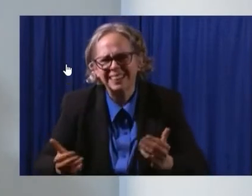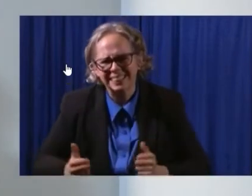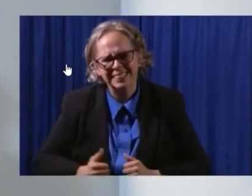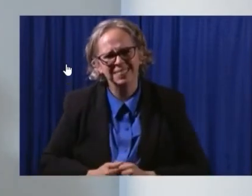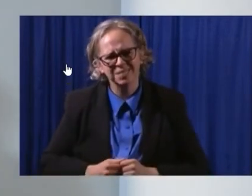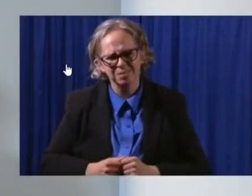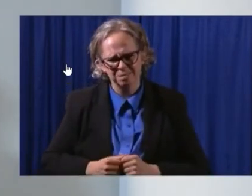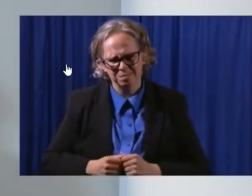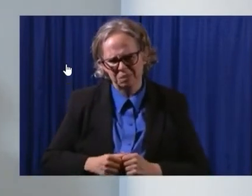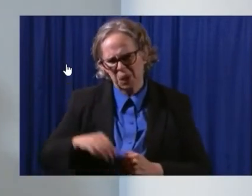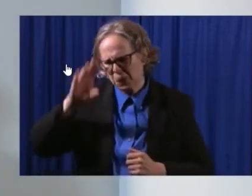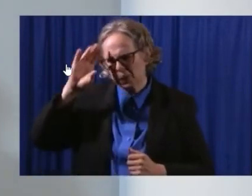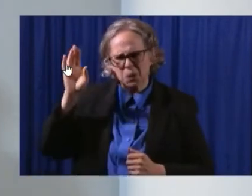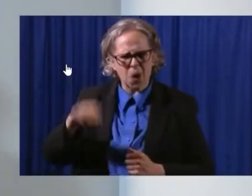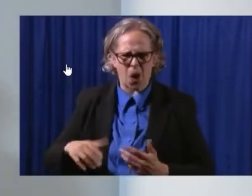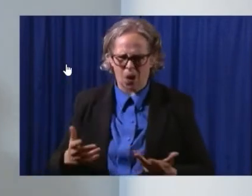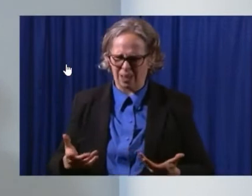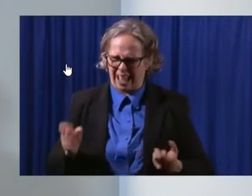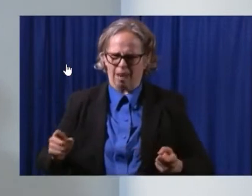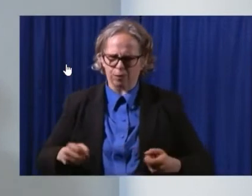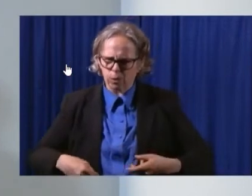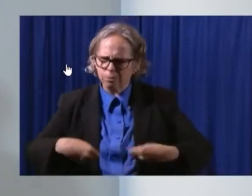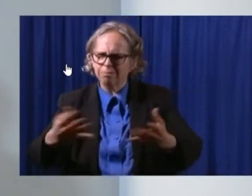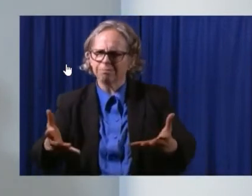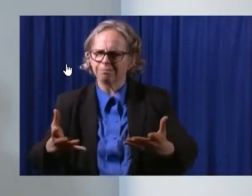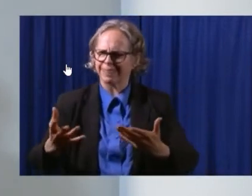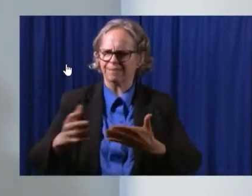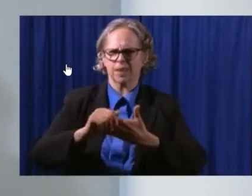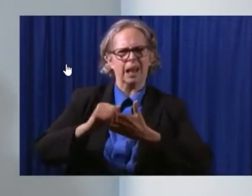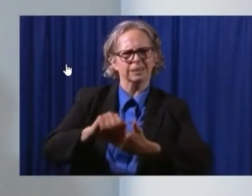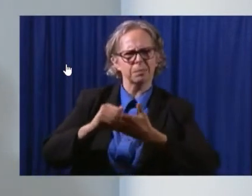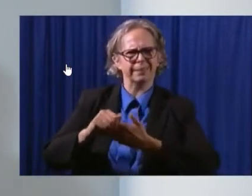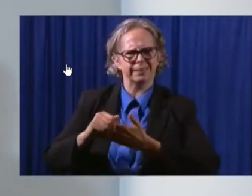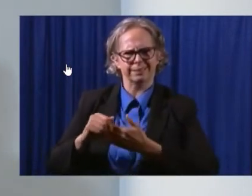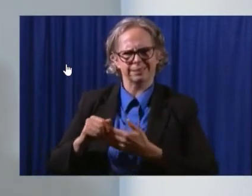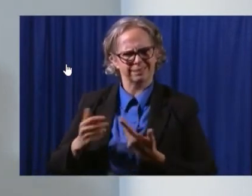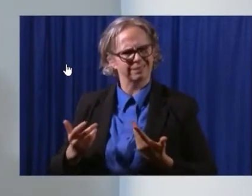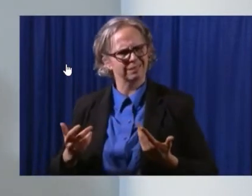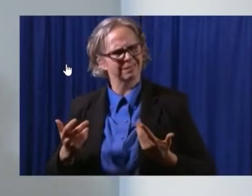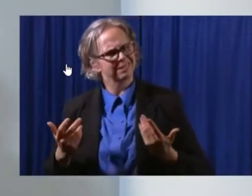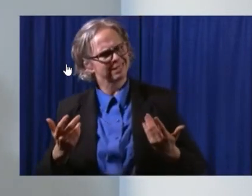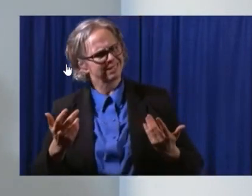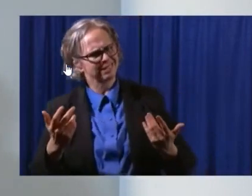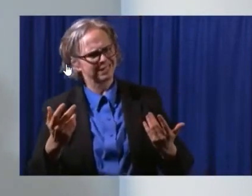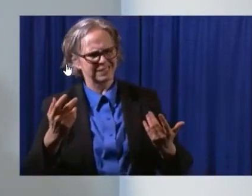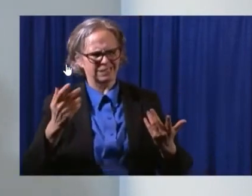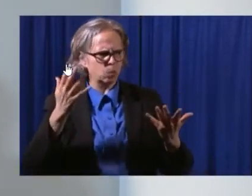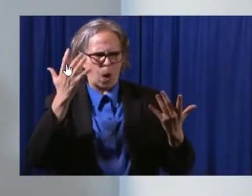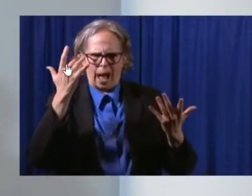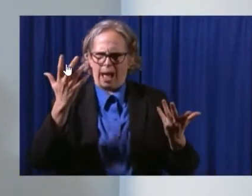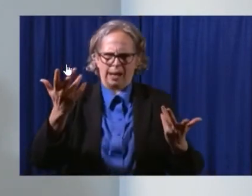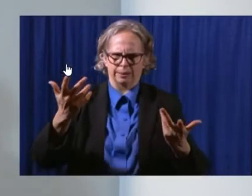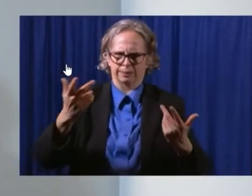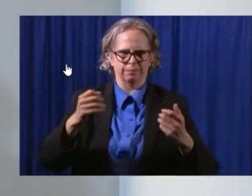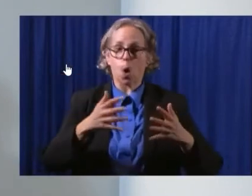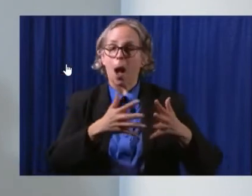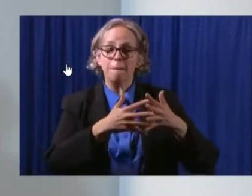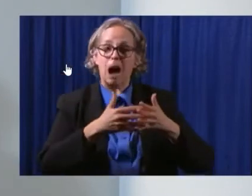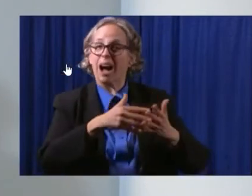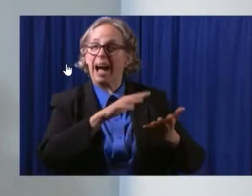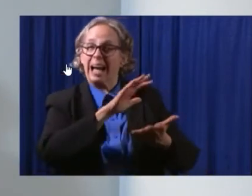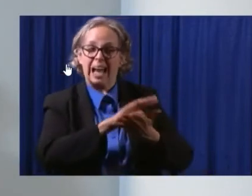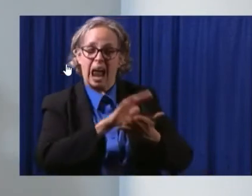of COVID. And this is consistent with what the American Academy of Pediatrics said. they